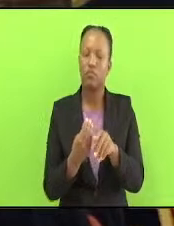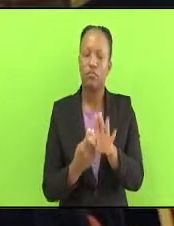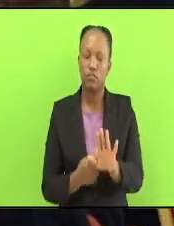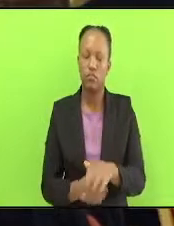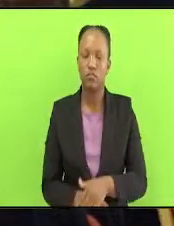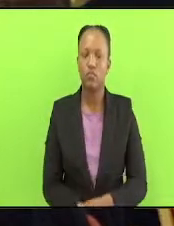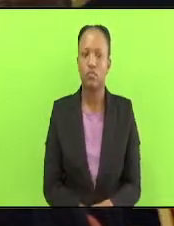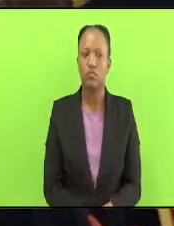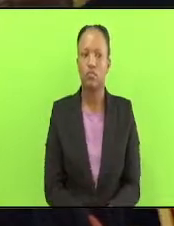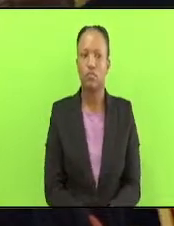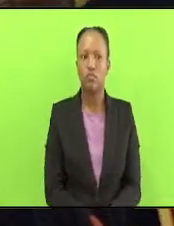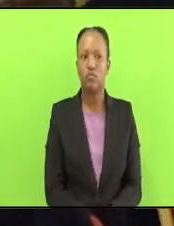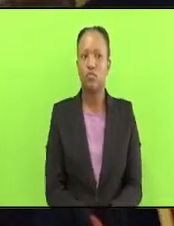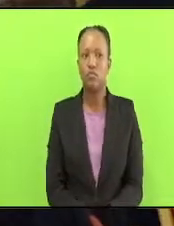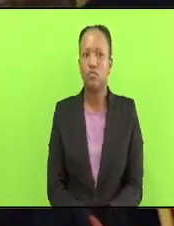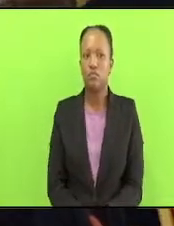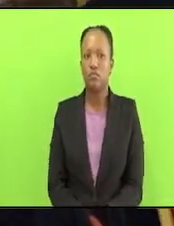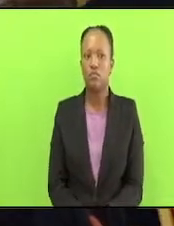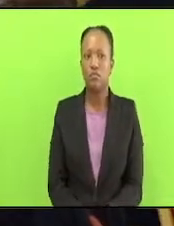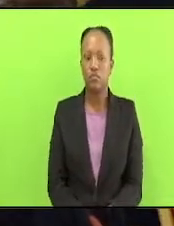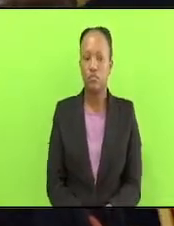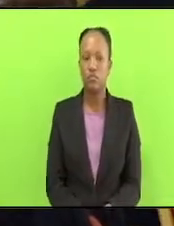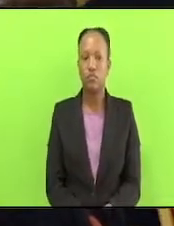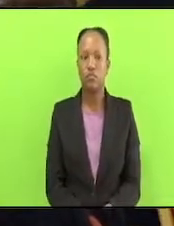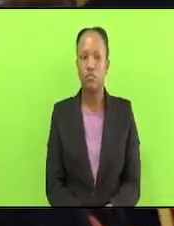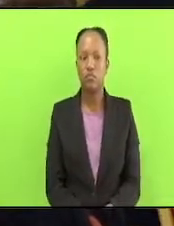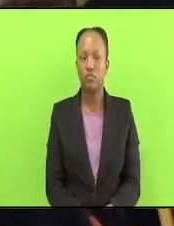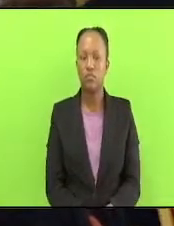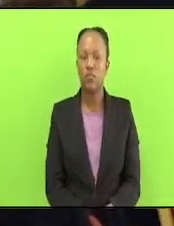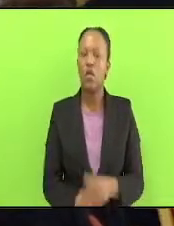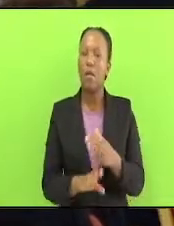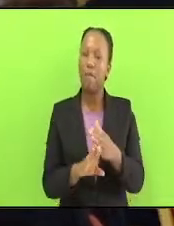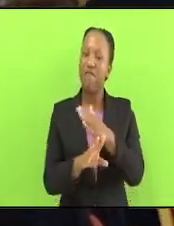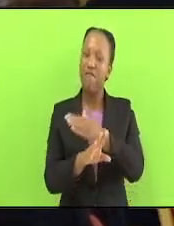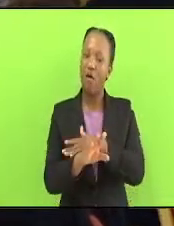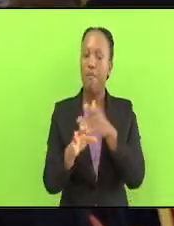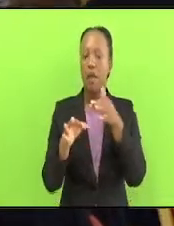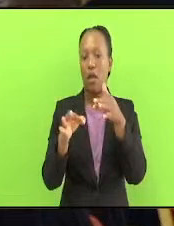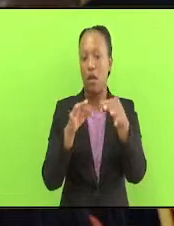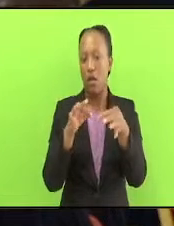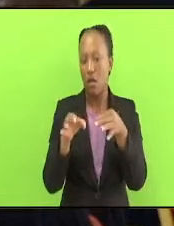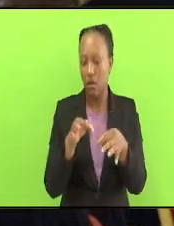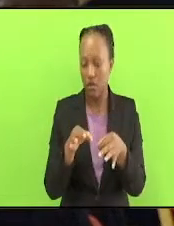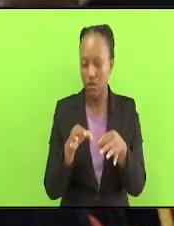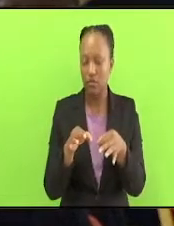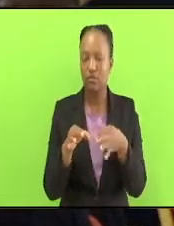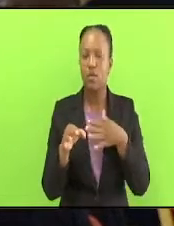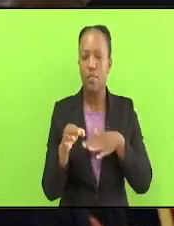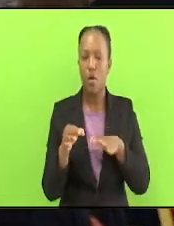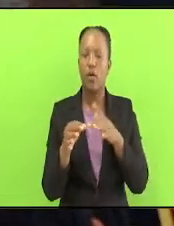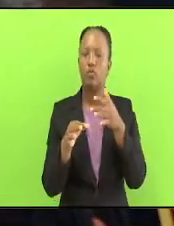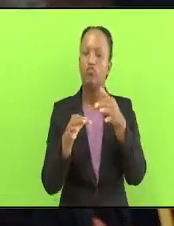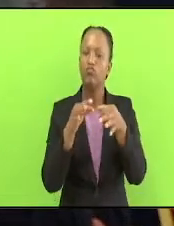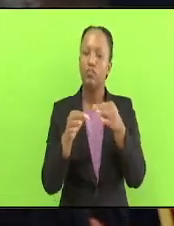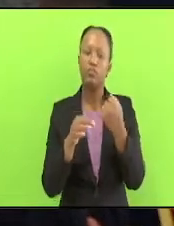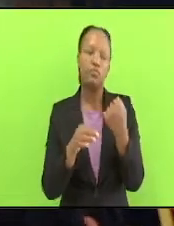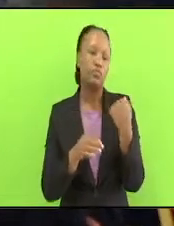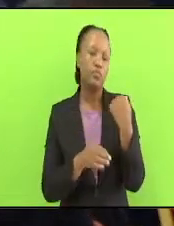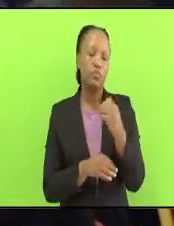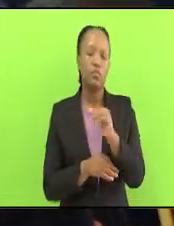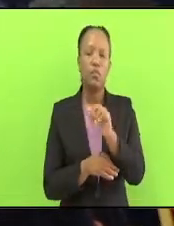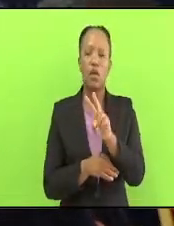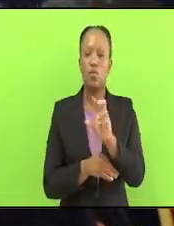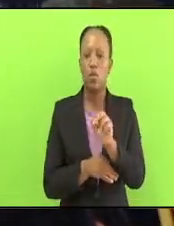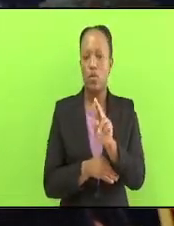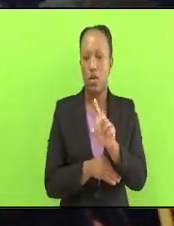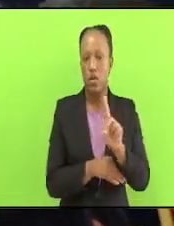di dirisiwe. Before I get to that point, I'd like to state that in 2021, we had